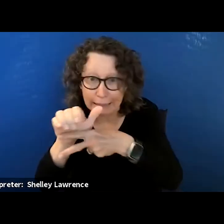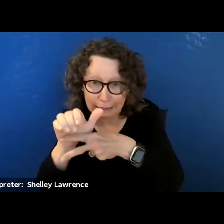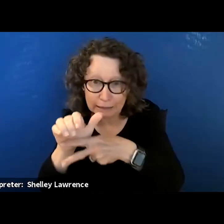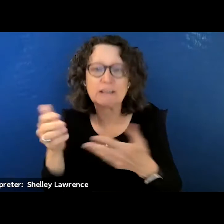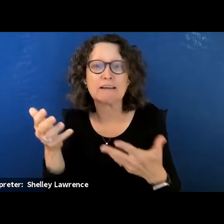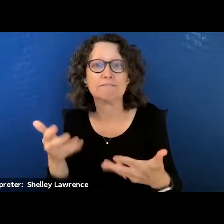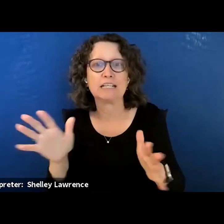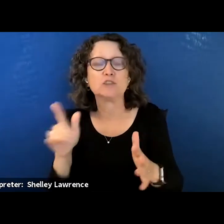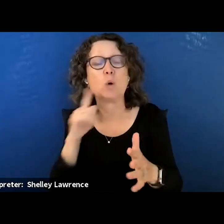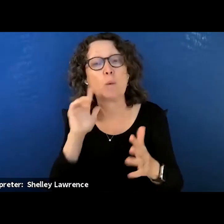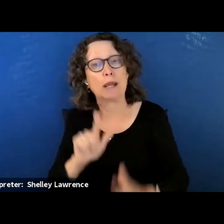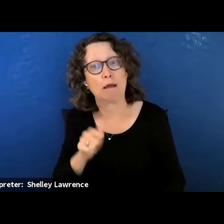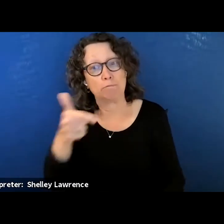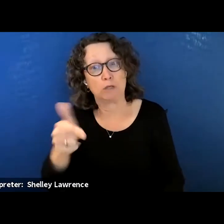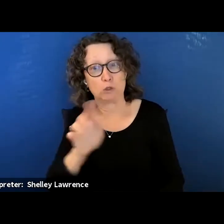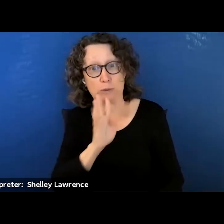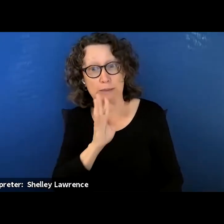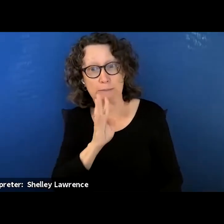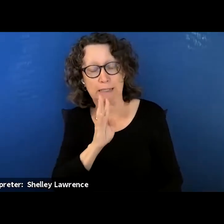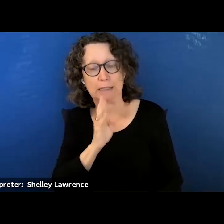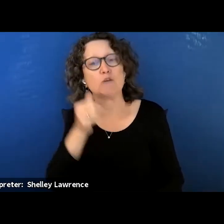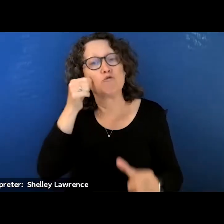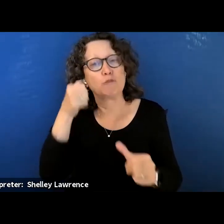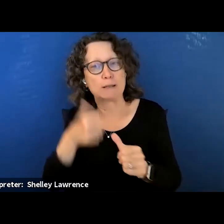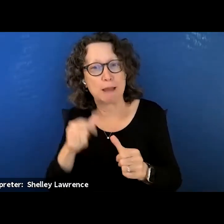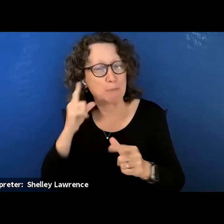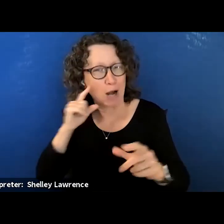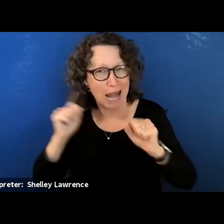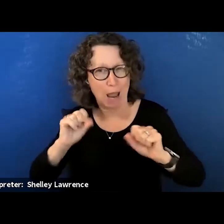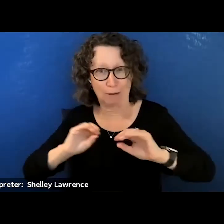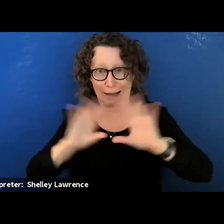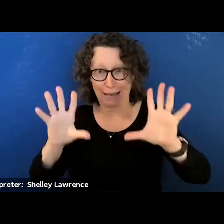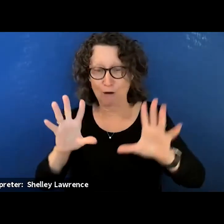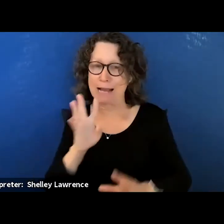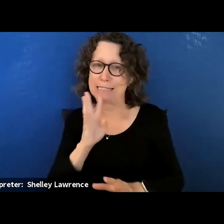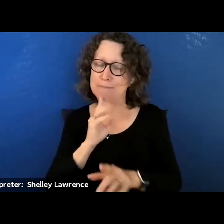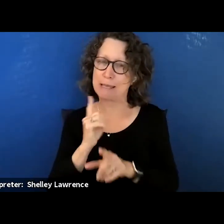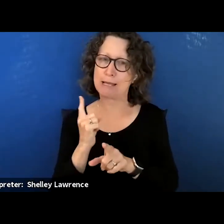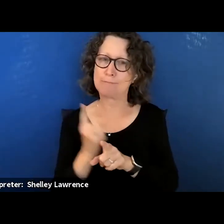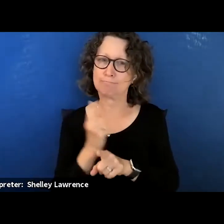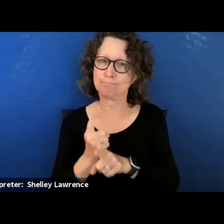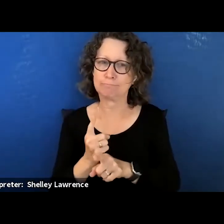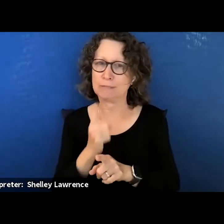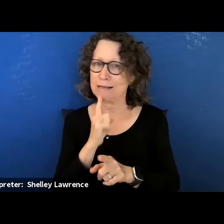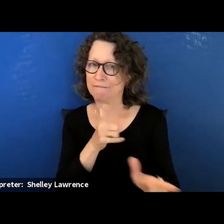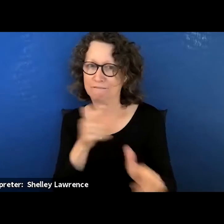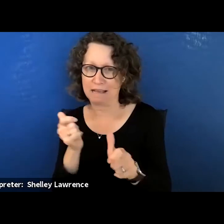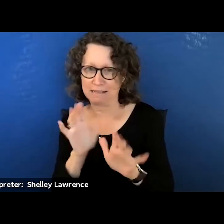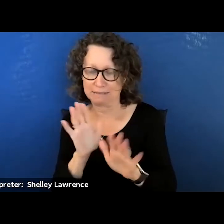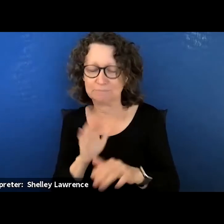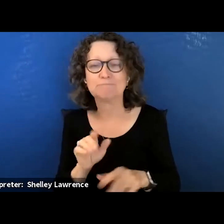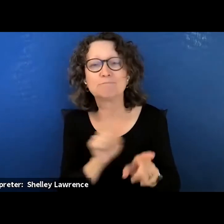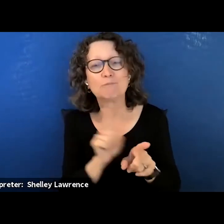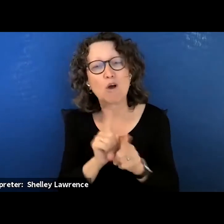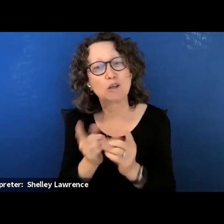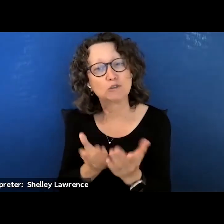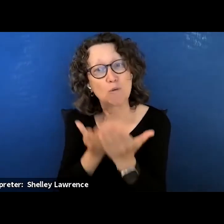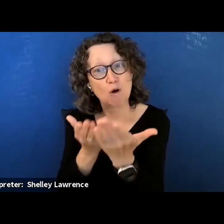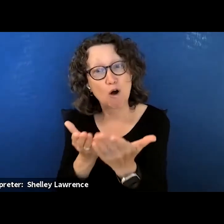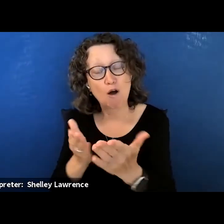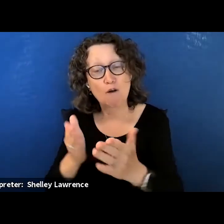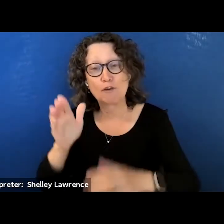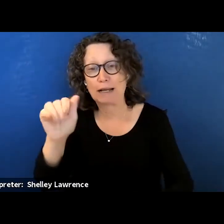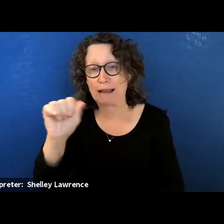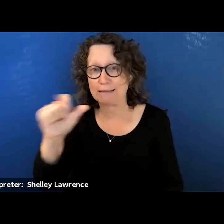And remember, when it's your turn to speak, please remember to be loud and clear and speak at a moderate pace. We are also offering